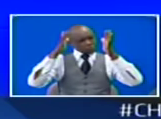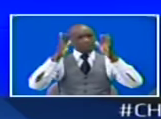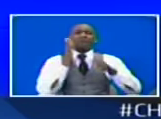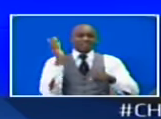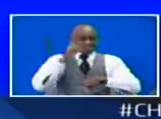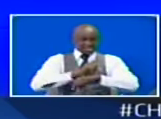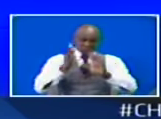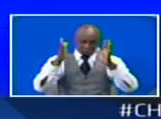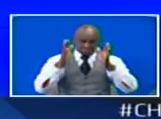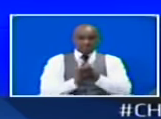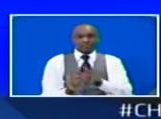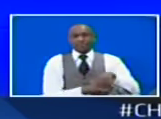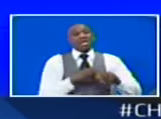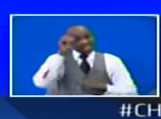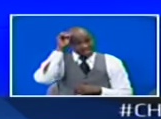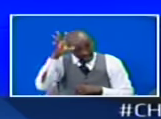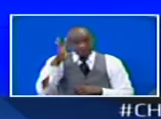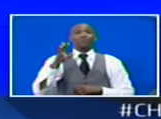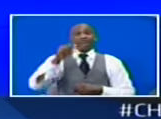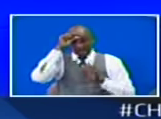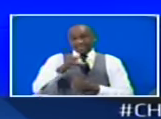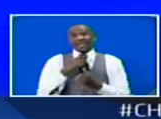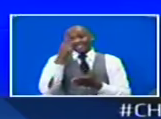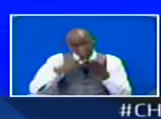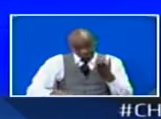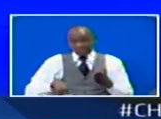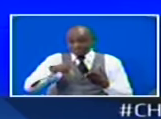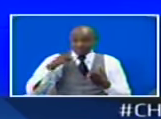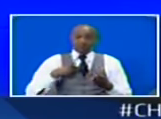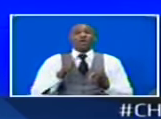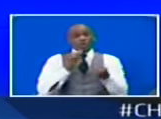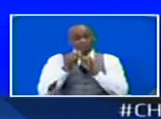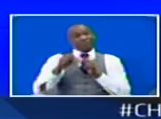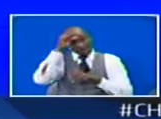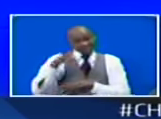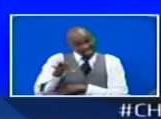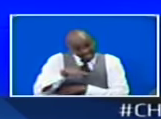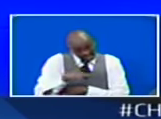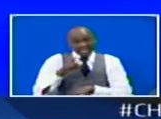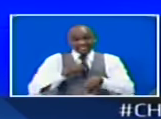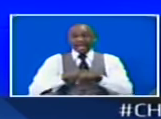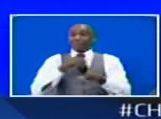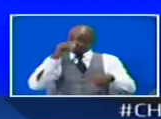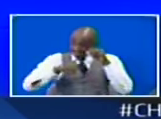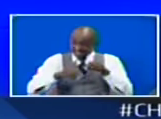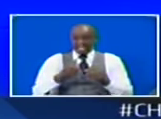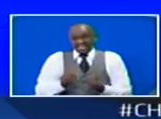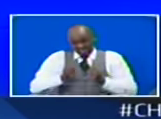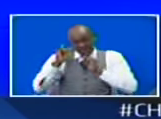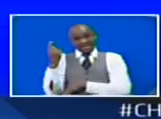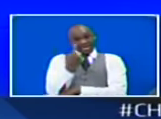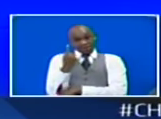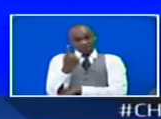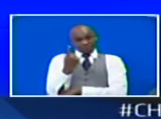Day. Kembu Governor William Kabogo now says he will vie for the governorship position come August the 8th as an independent